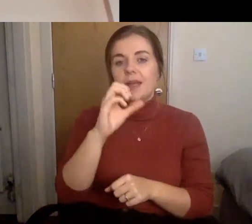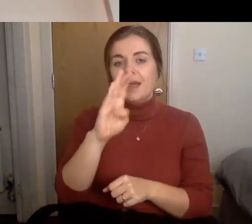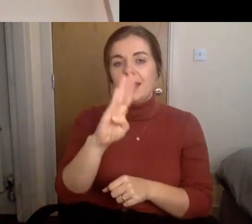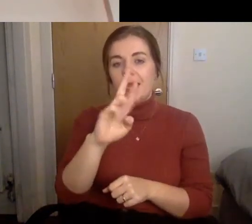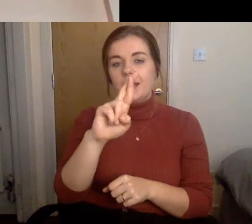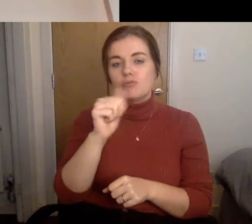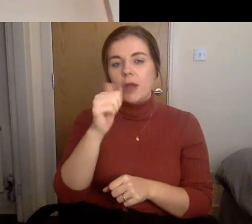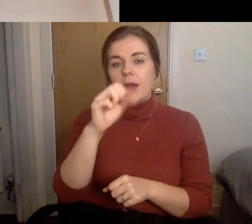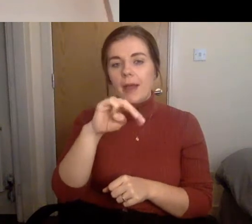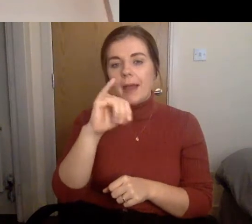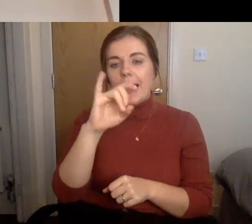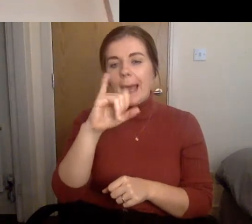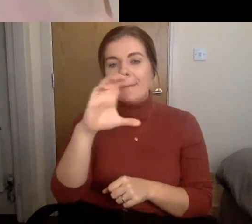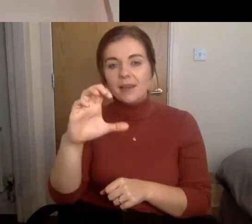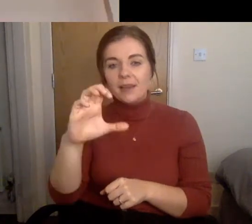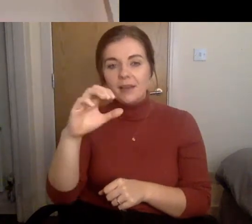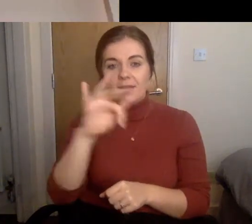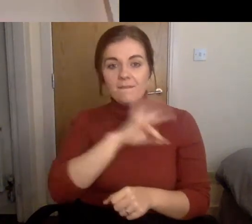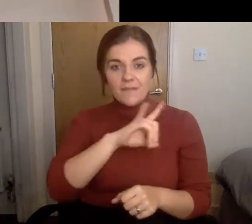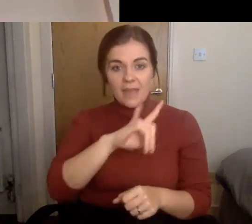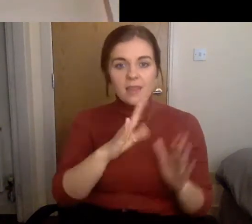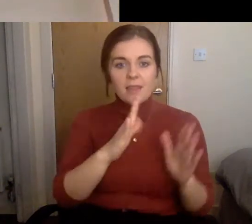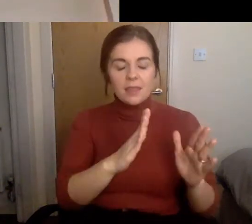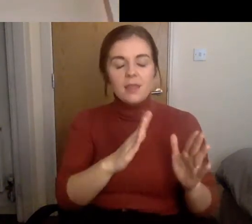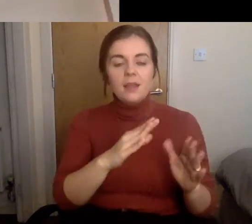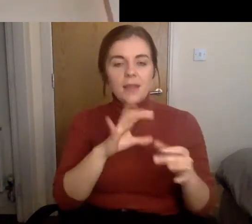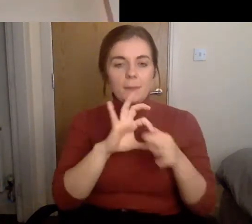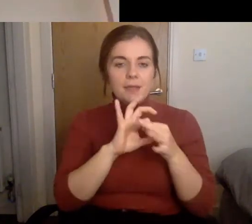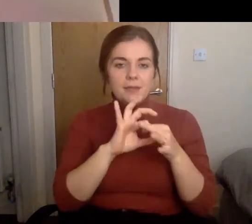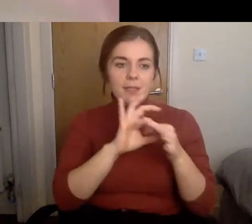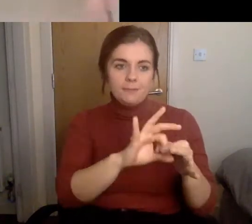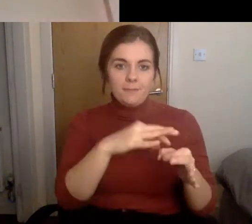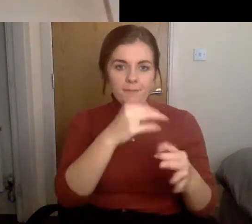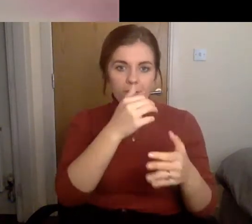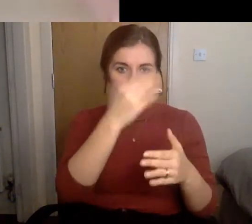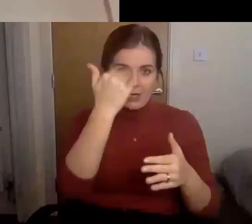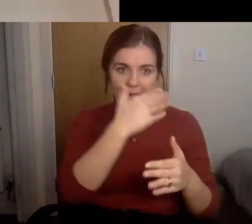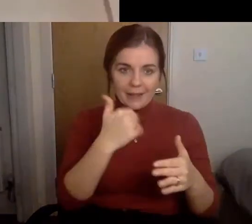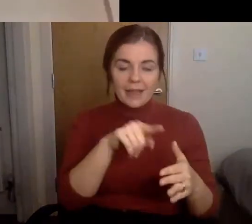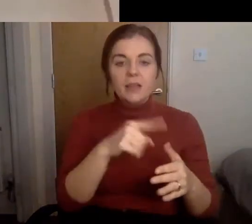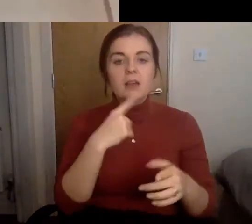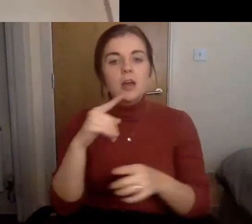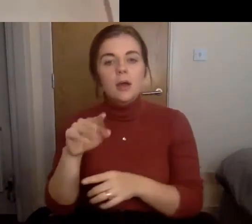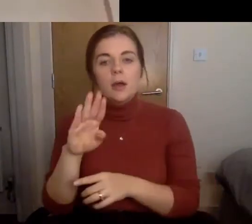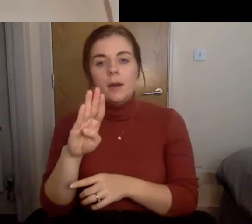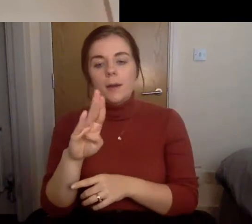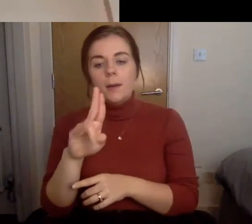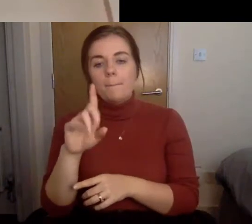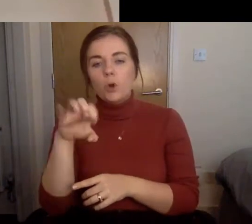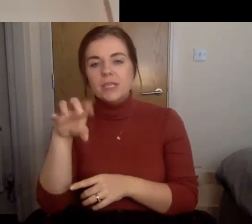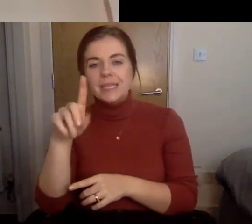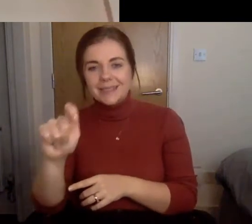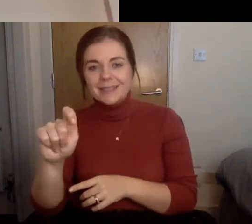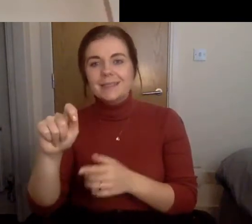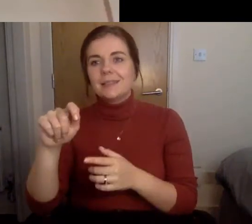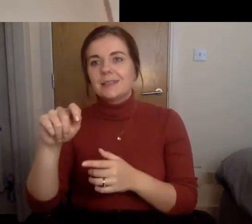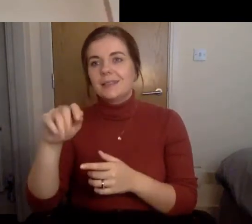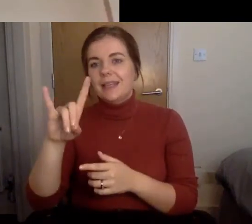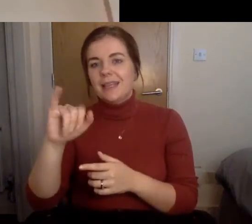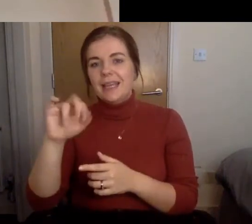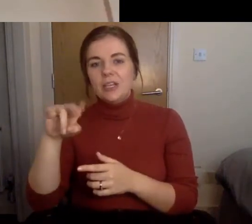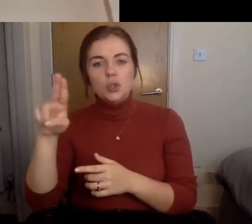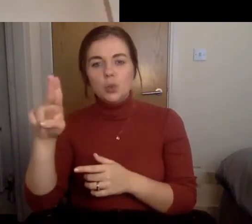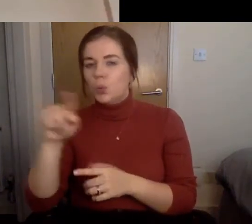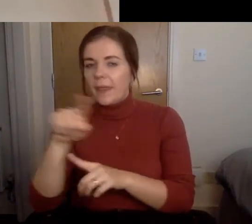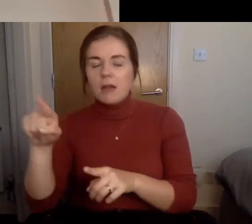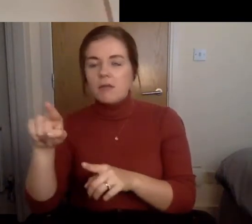and that's the key ones there. So Buddhism, Hinduism, Confucianism, any of these other, I think they're not part and